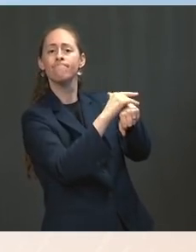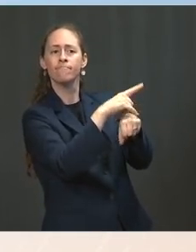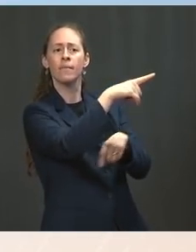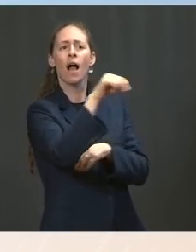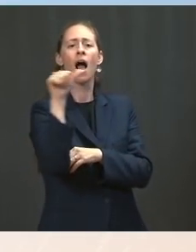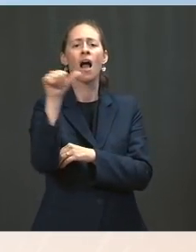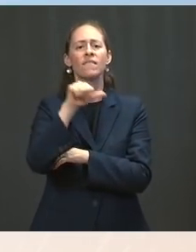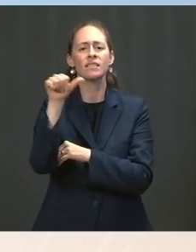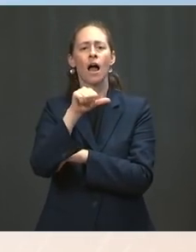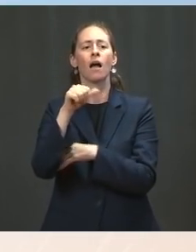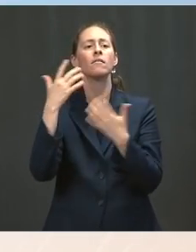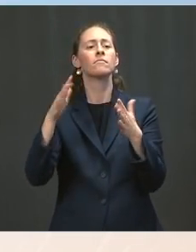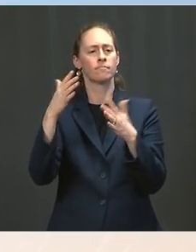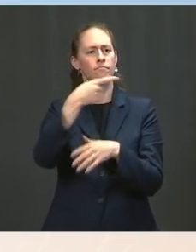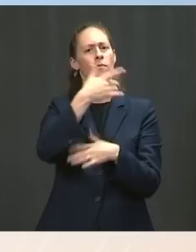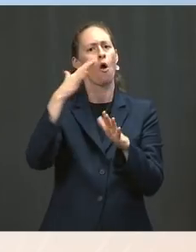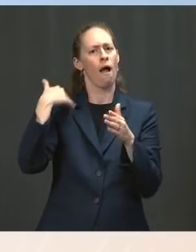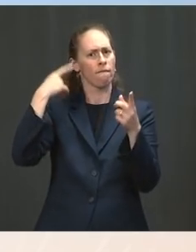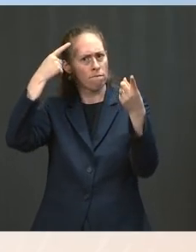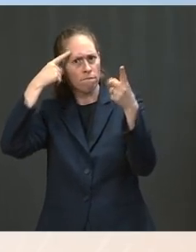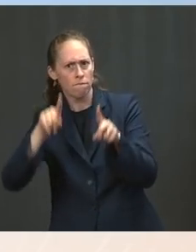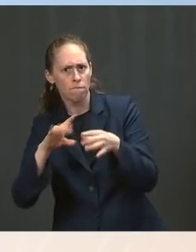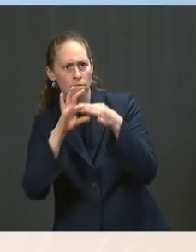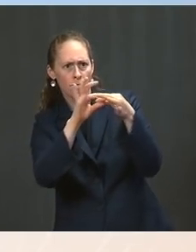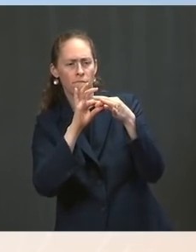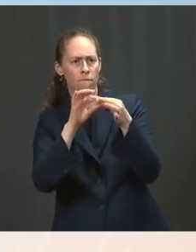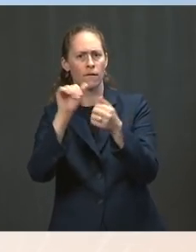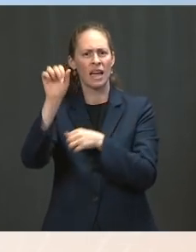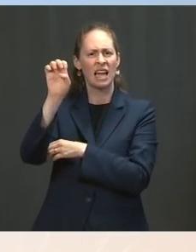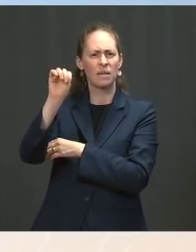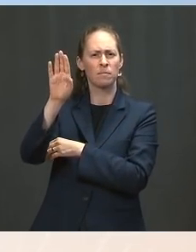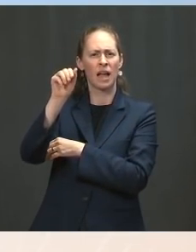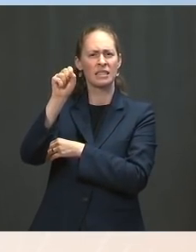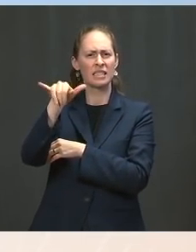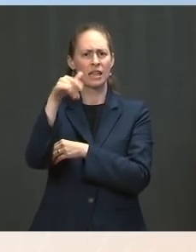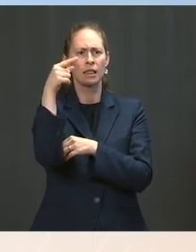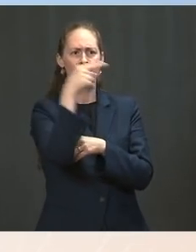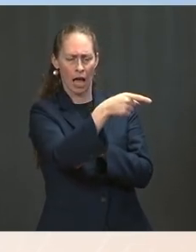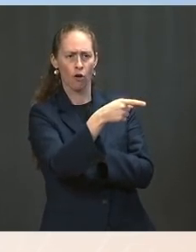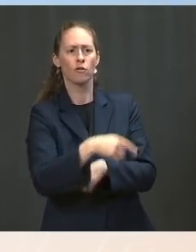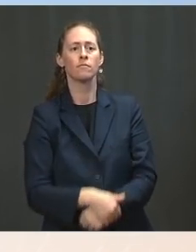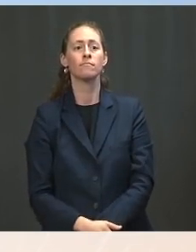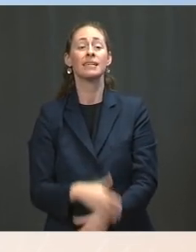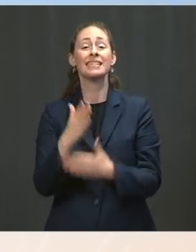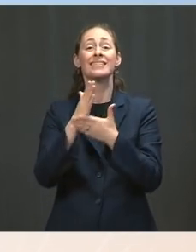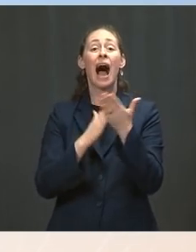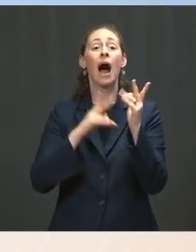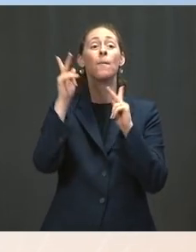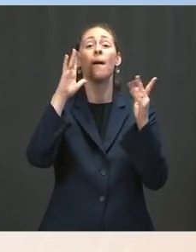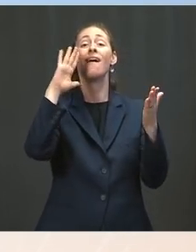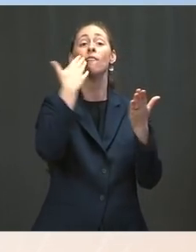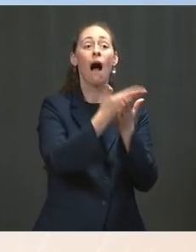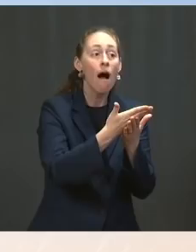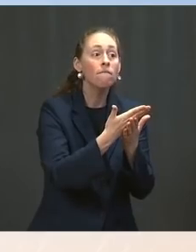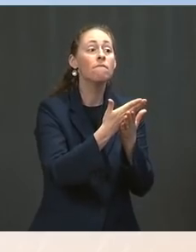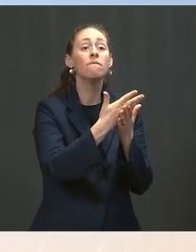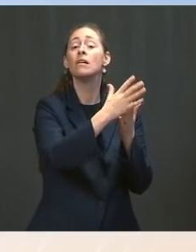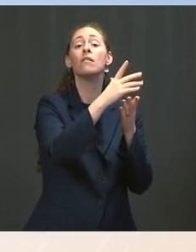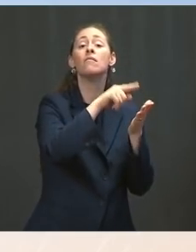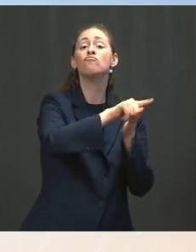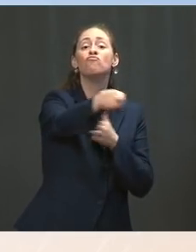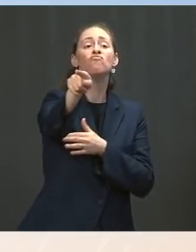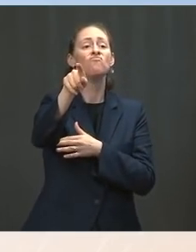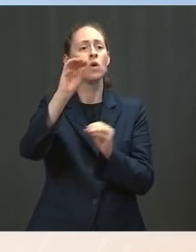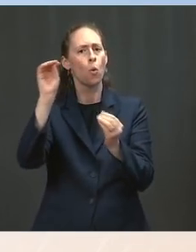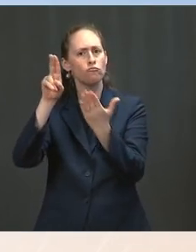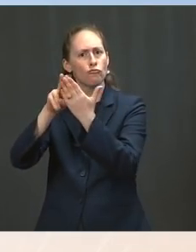deregistering. Others never register at all. That is their right, of course, and it's our responsibility to find them,